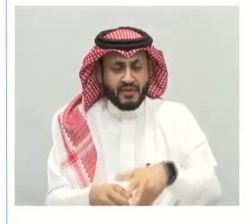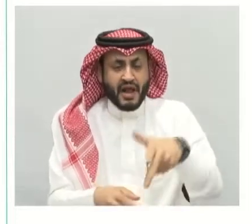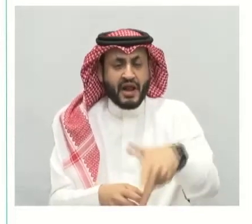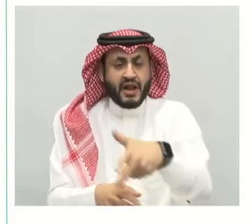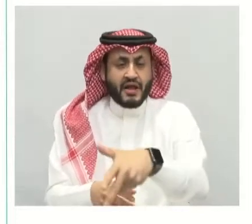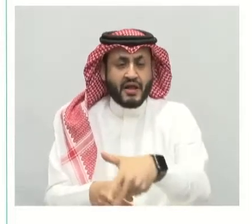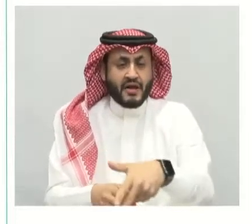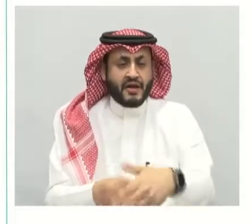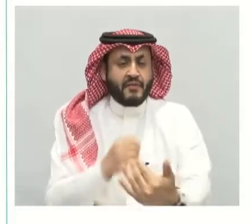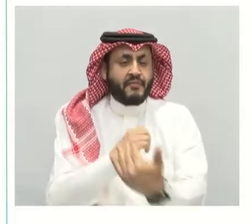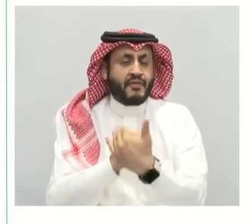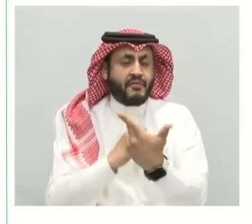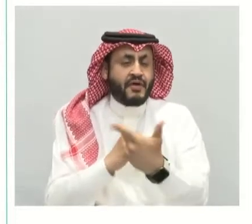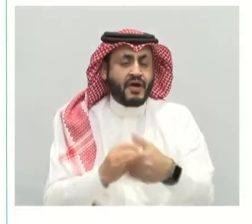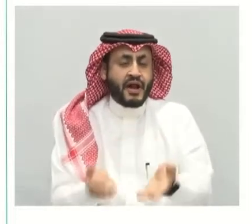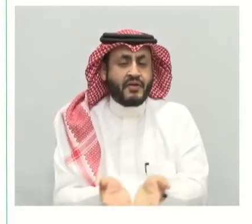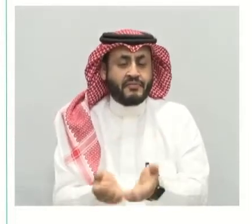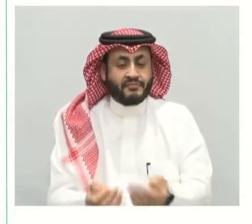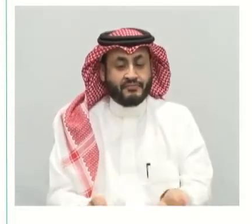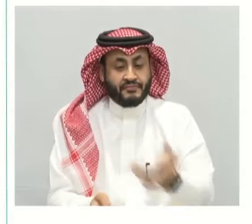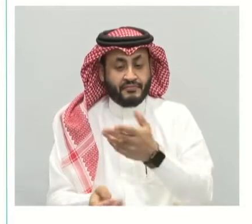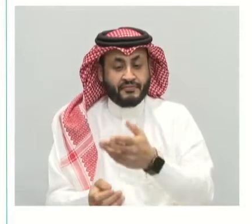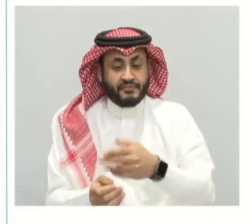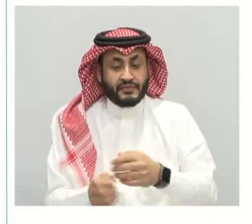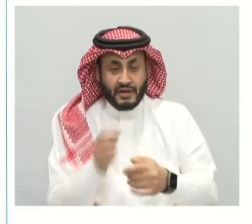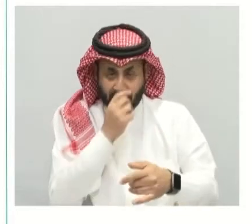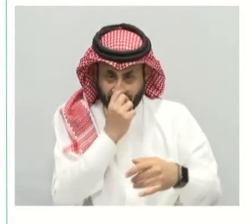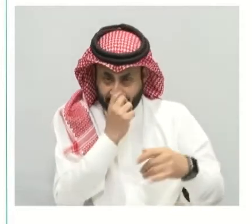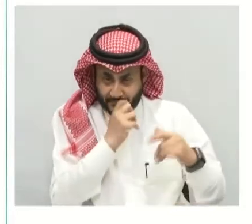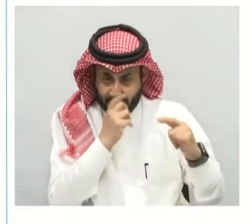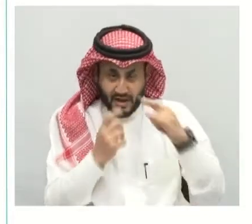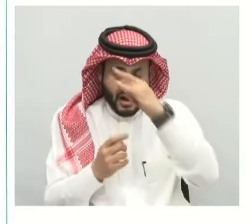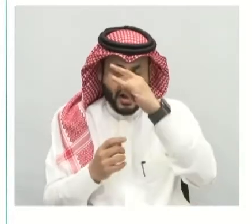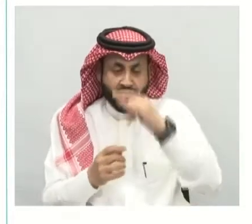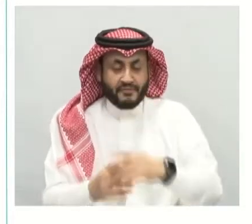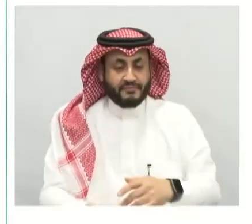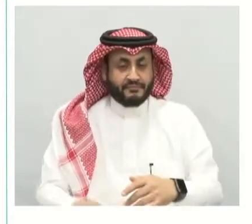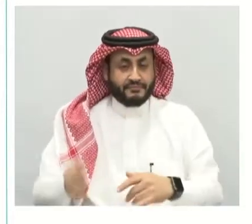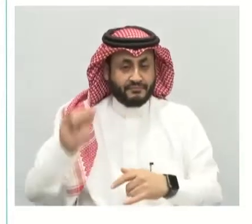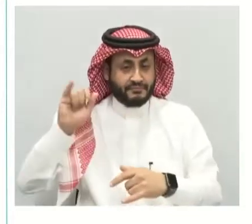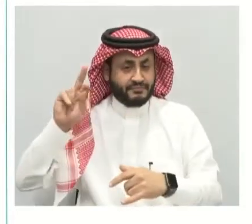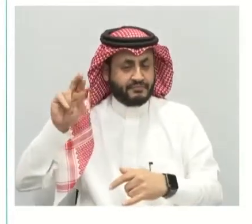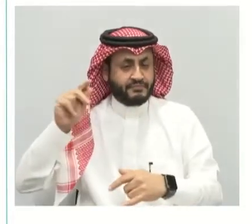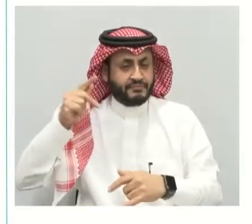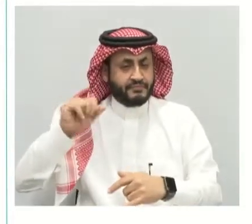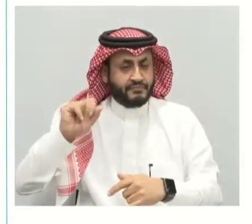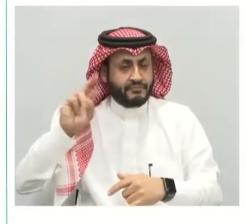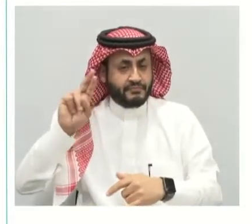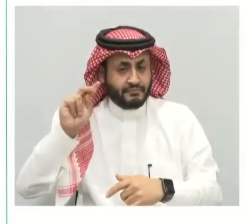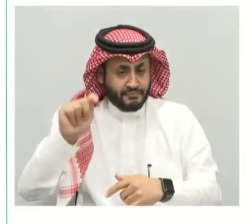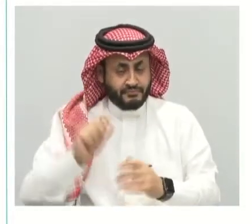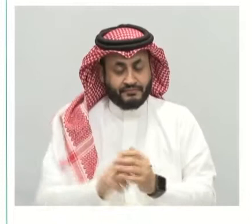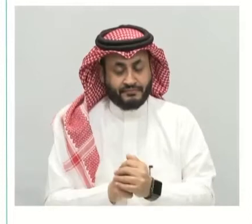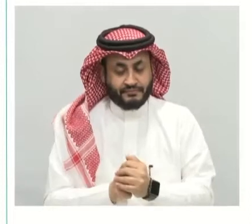study at school, and you can catch a plane at the airport. So a lot of activities can be done